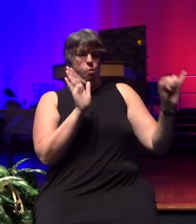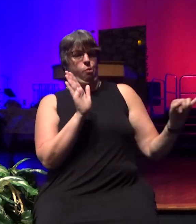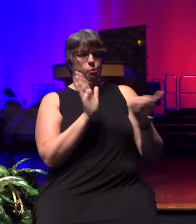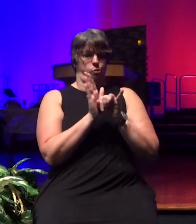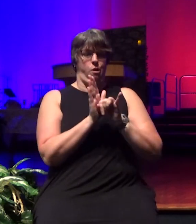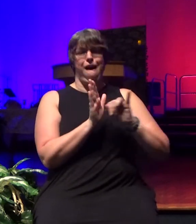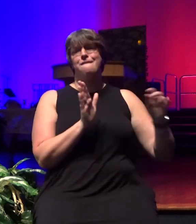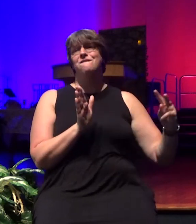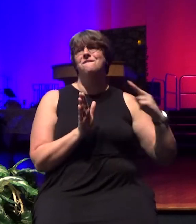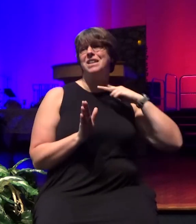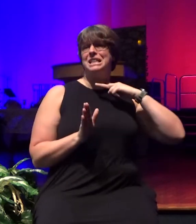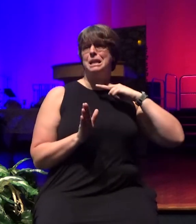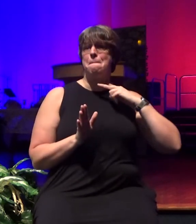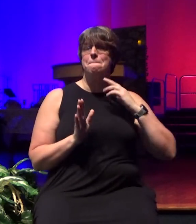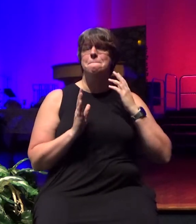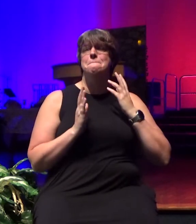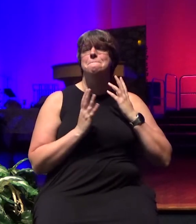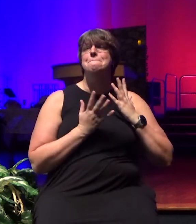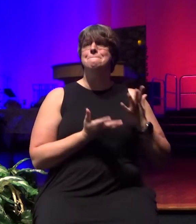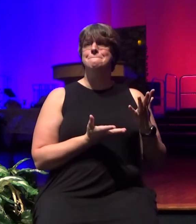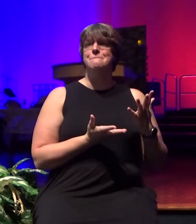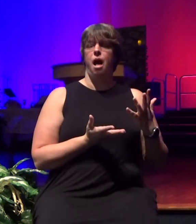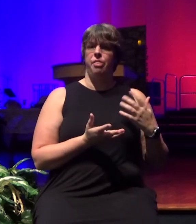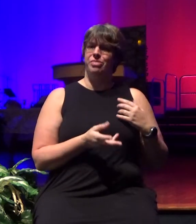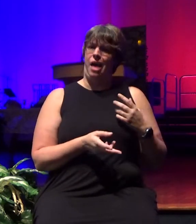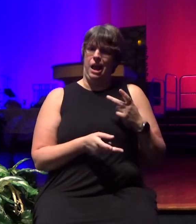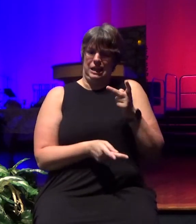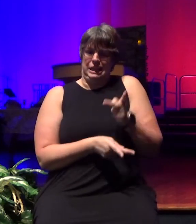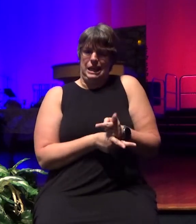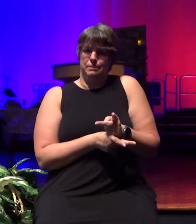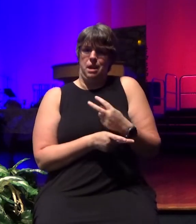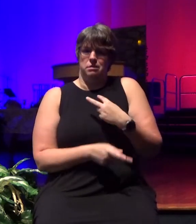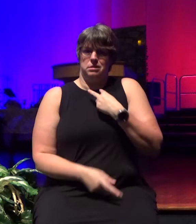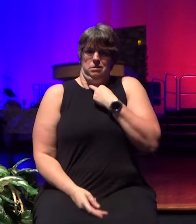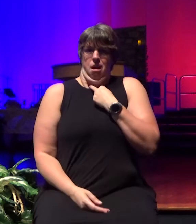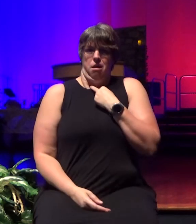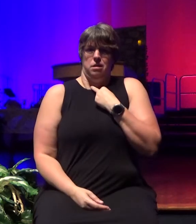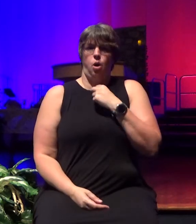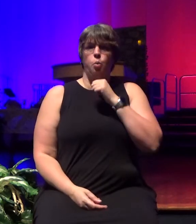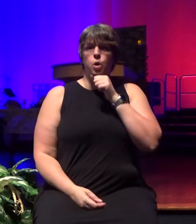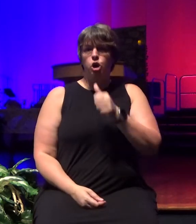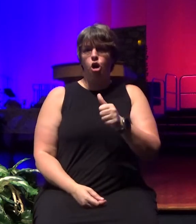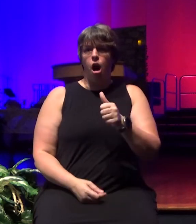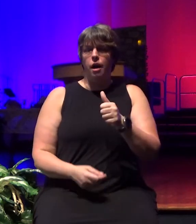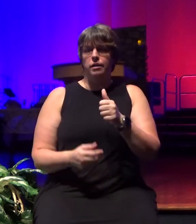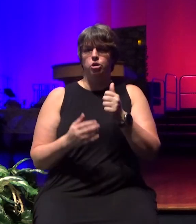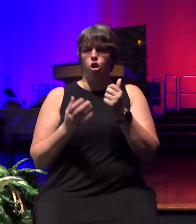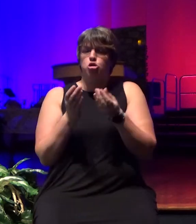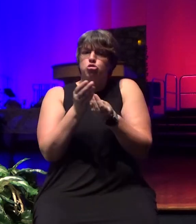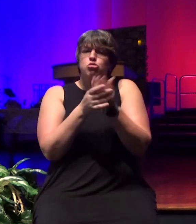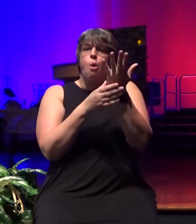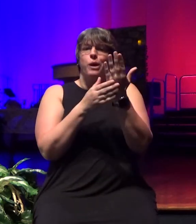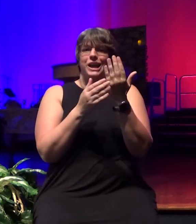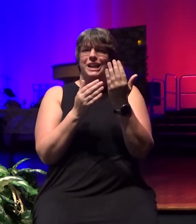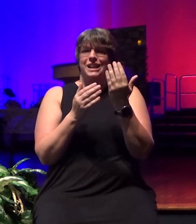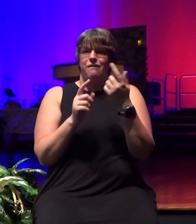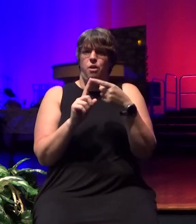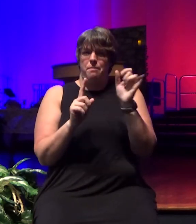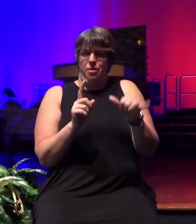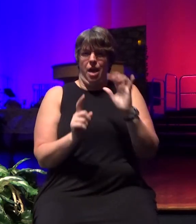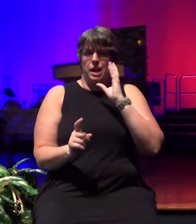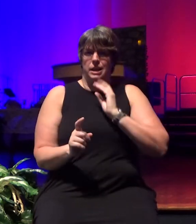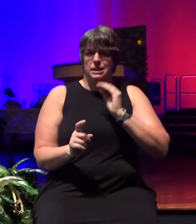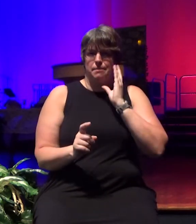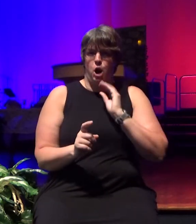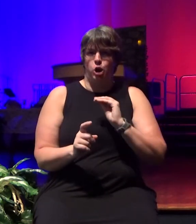stuck. We don't grow from the experience. It keeps taking us down. It poisons us.